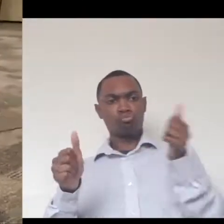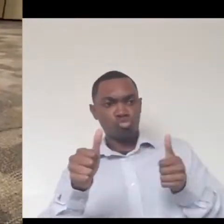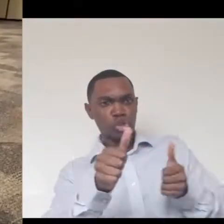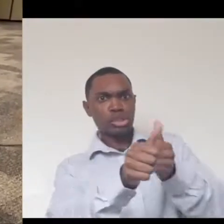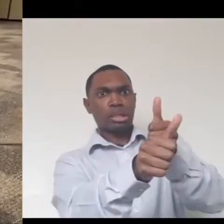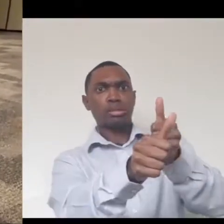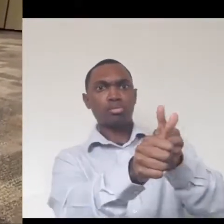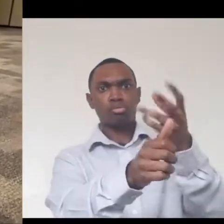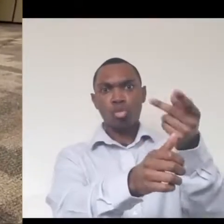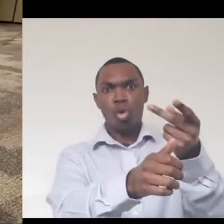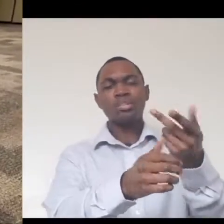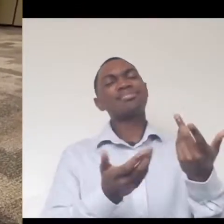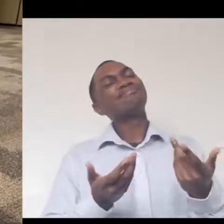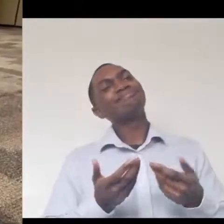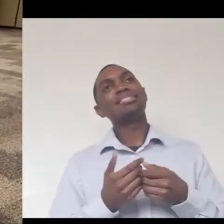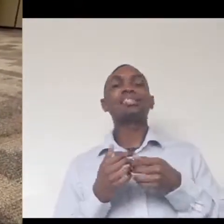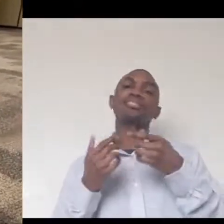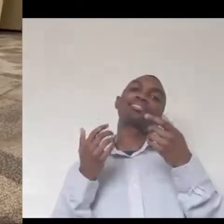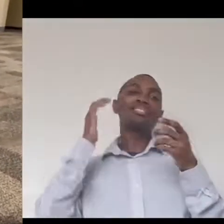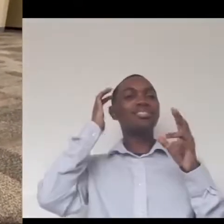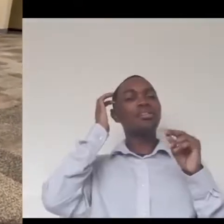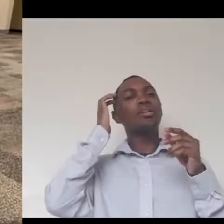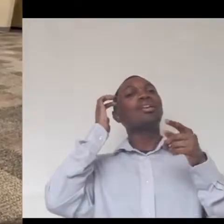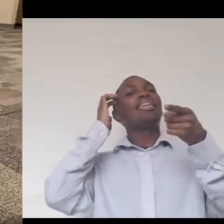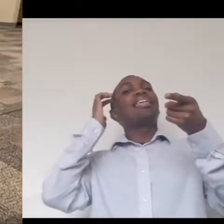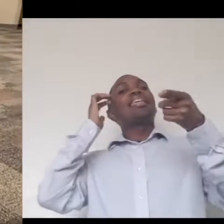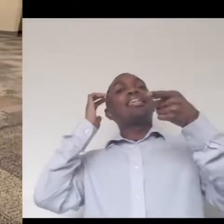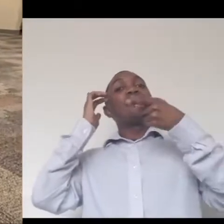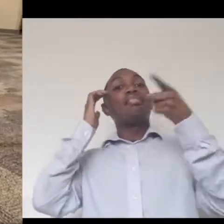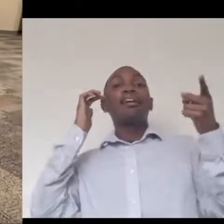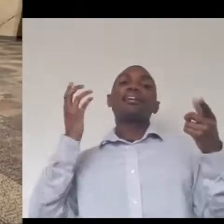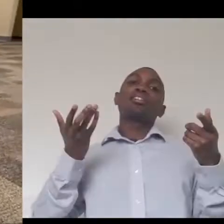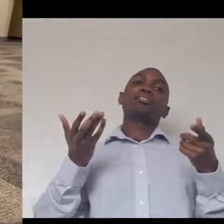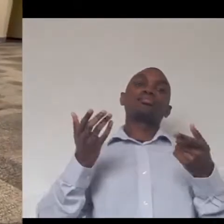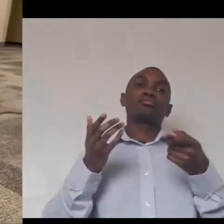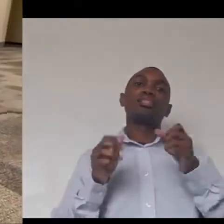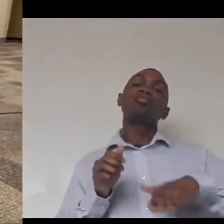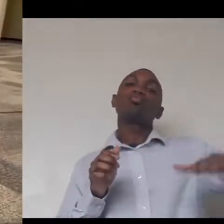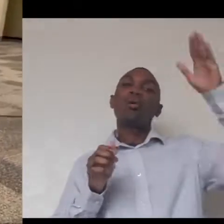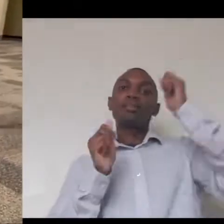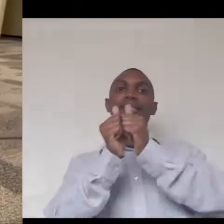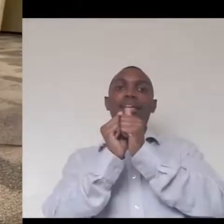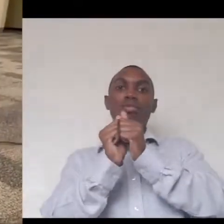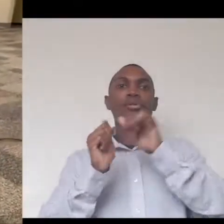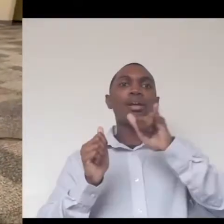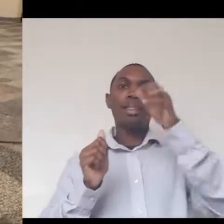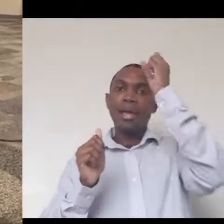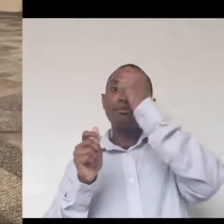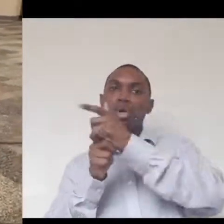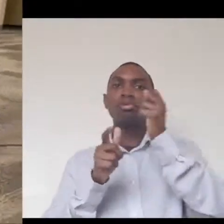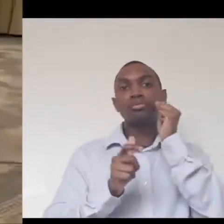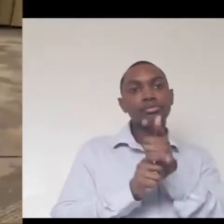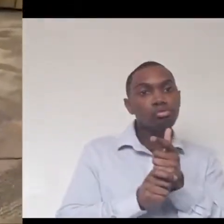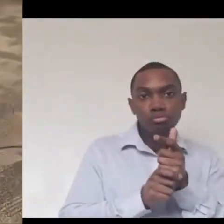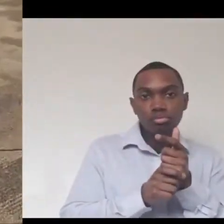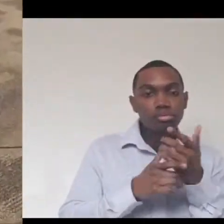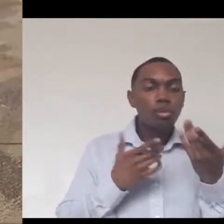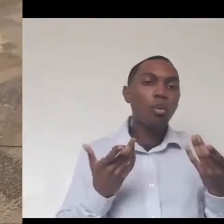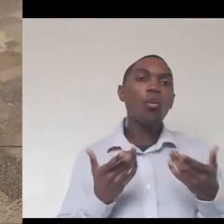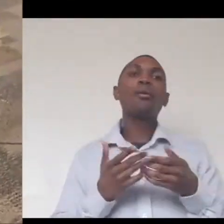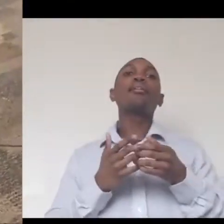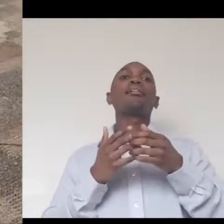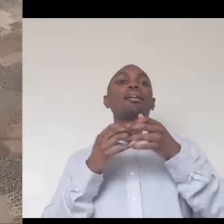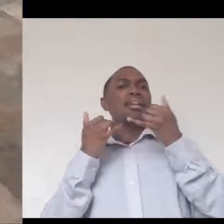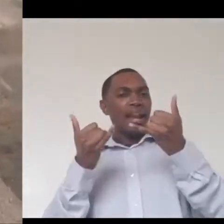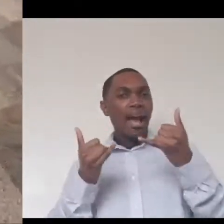guys, they're siblings. They grew up together, so that's kind of how they see each other as siblings. They met when they were really little, and it did take some time for them